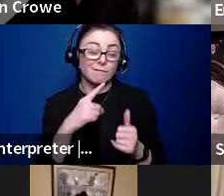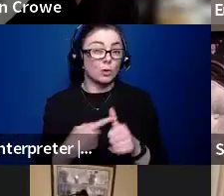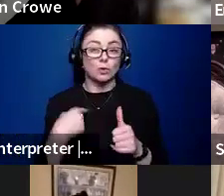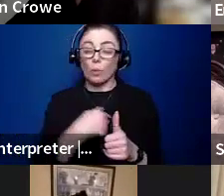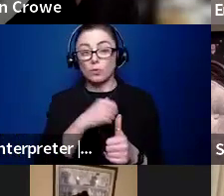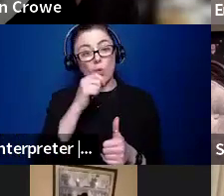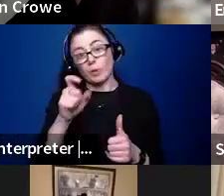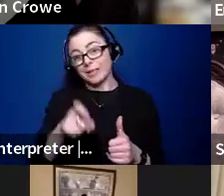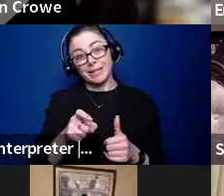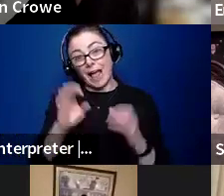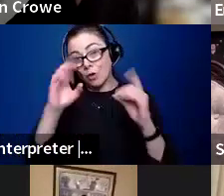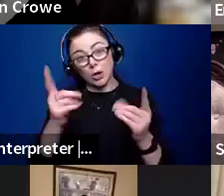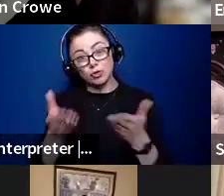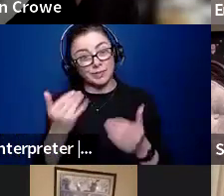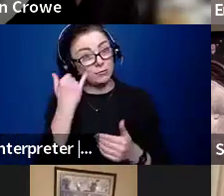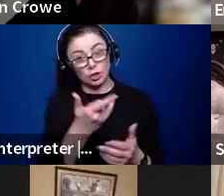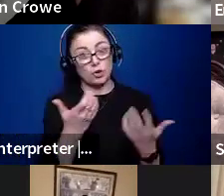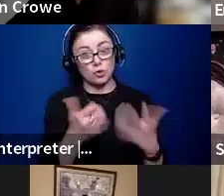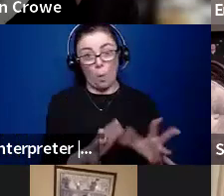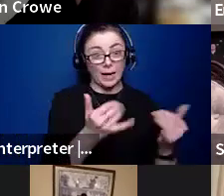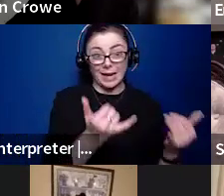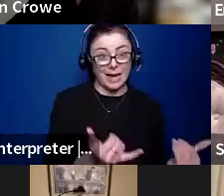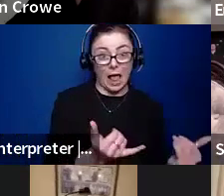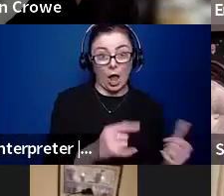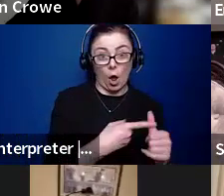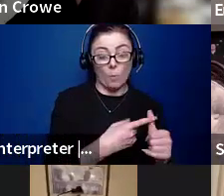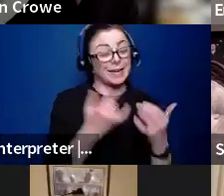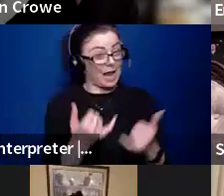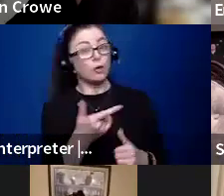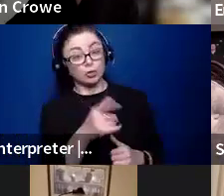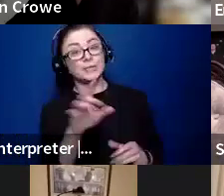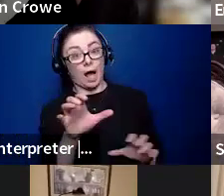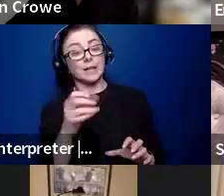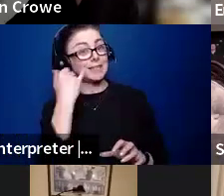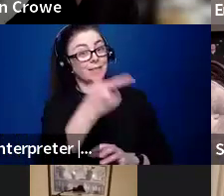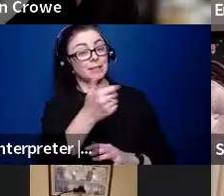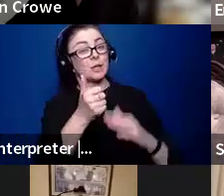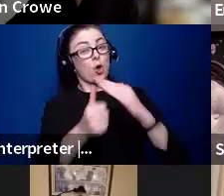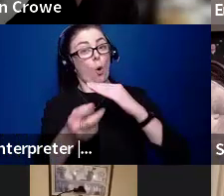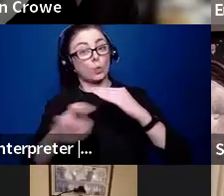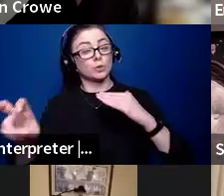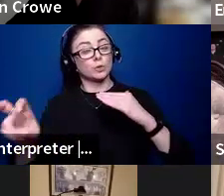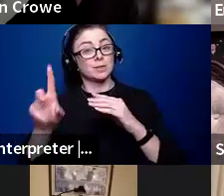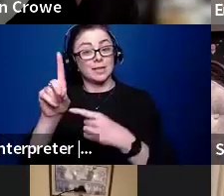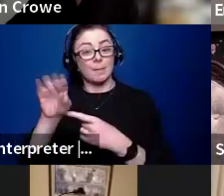services. So if she doesn't want that now, but now she does, if this goes to the Department of Education, nothing's safe.